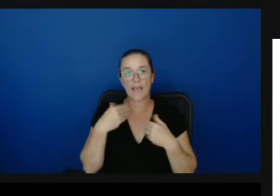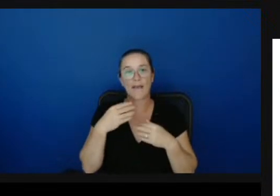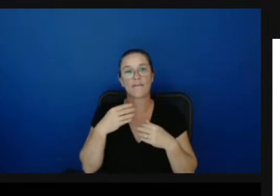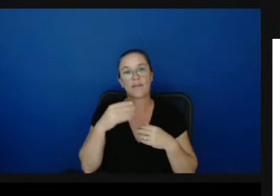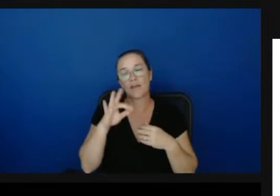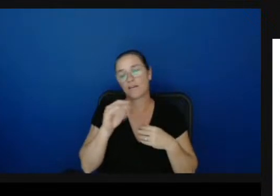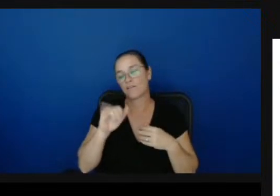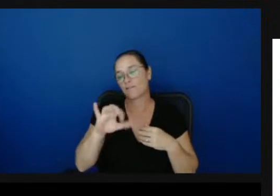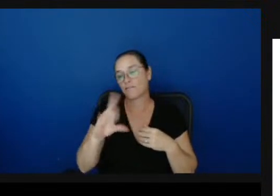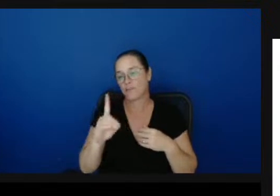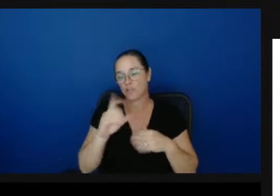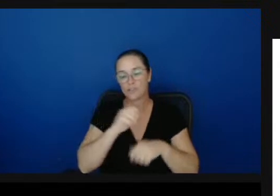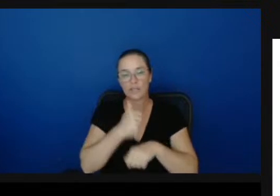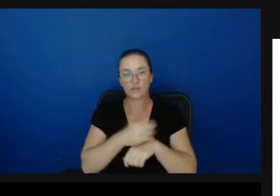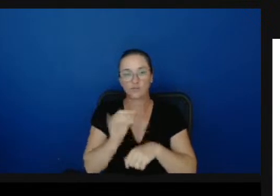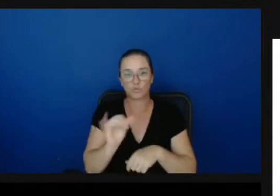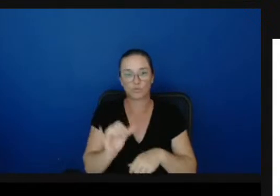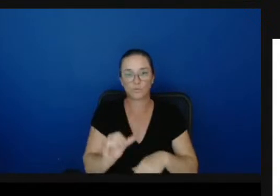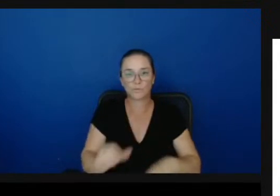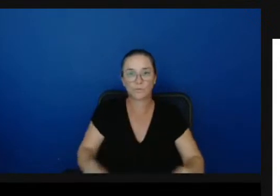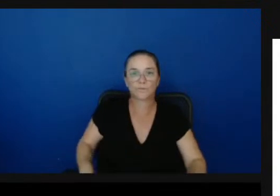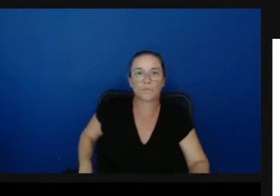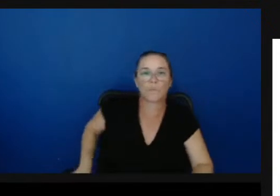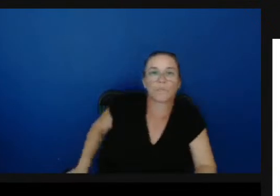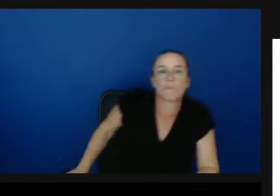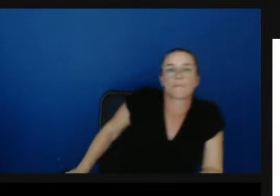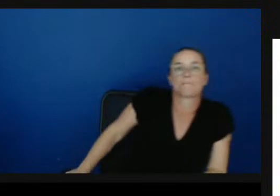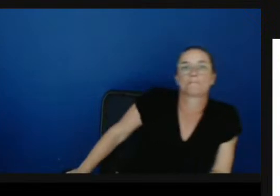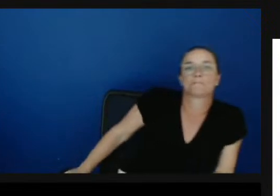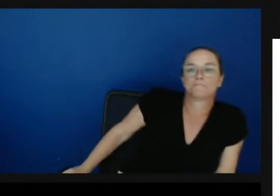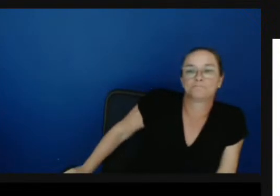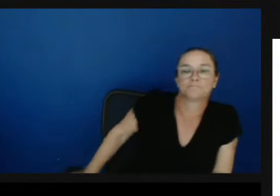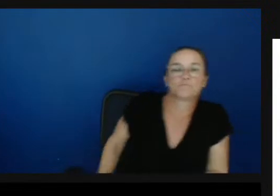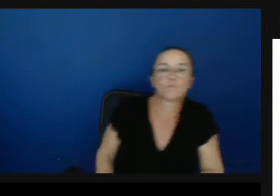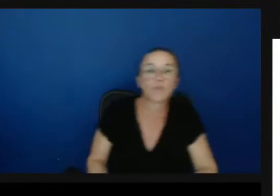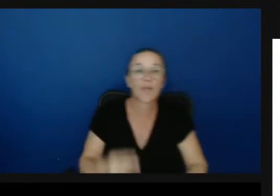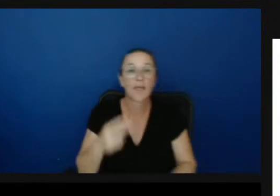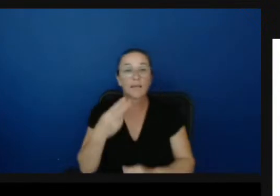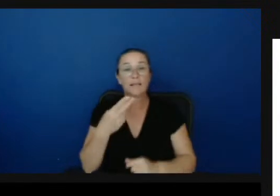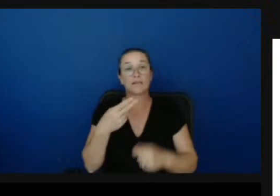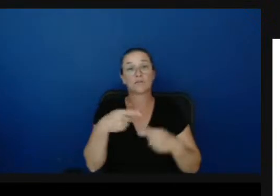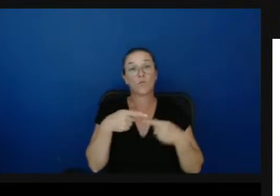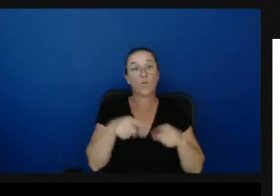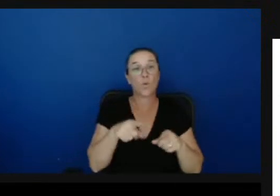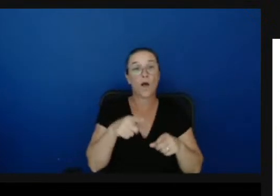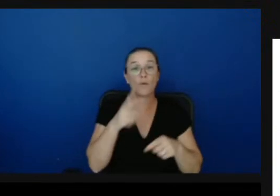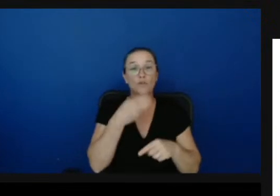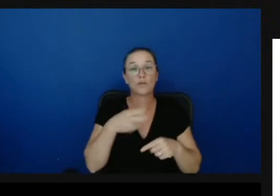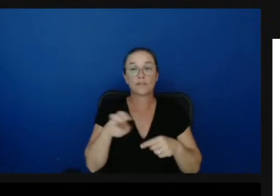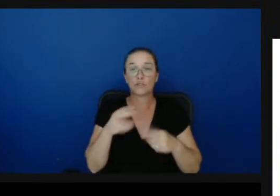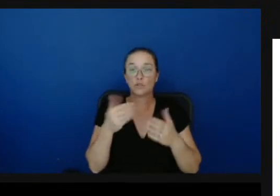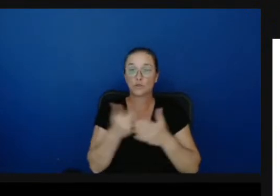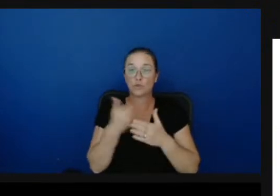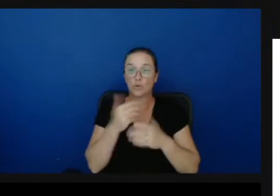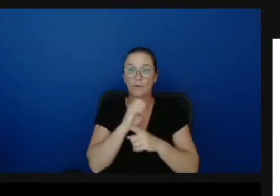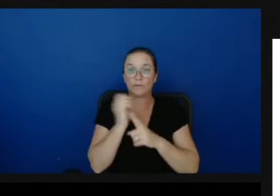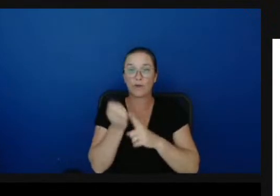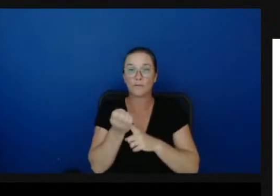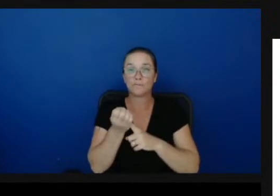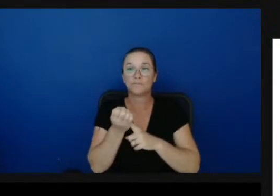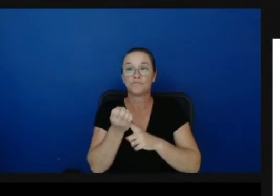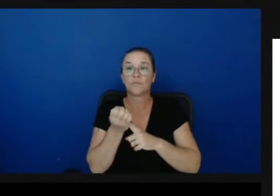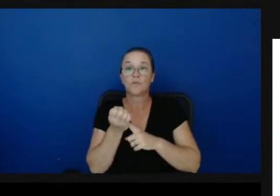the national park. As HVO transitions to new environs, those of us who worked from the buildings on the rim of